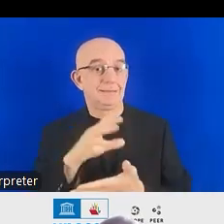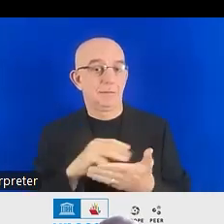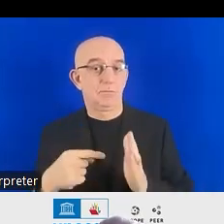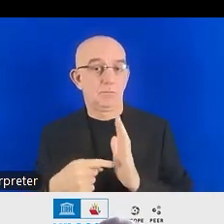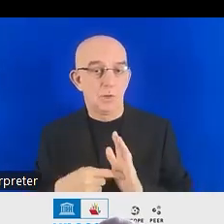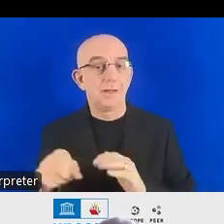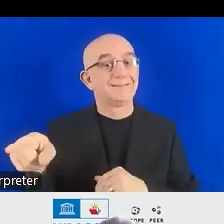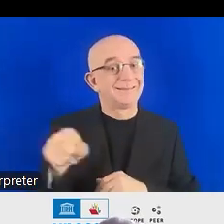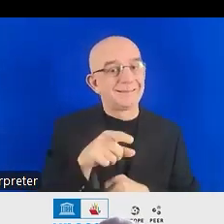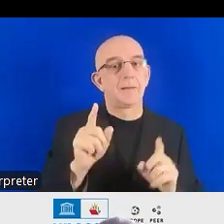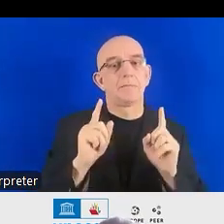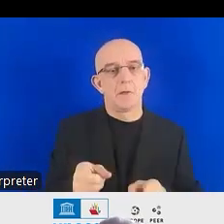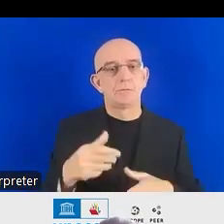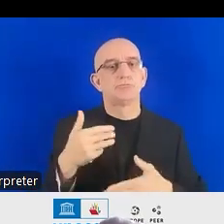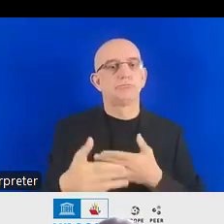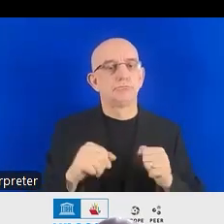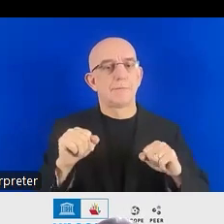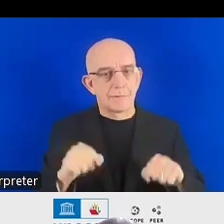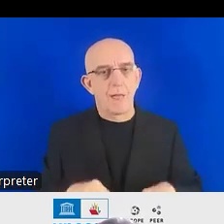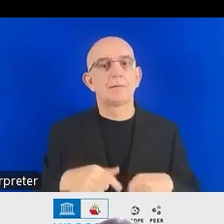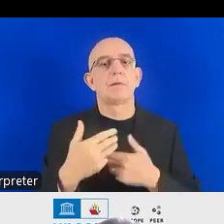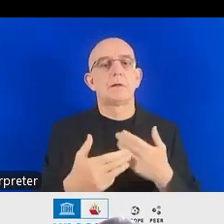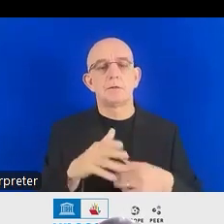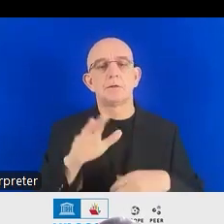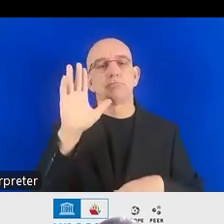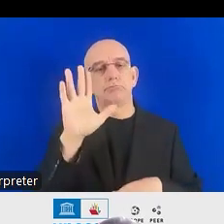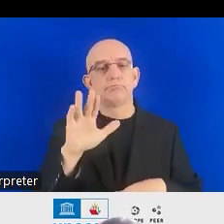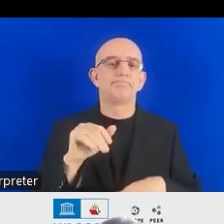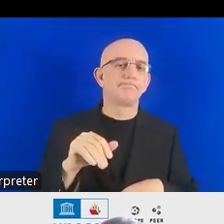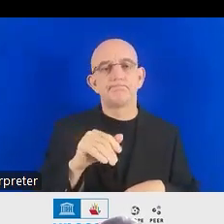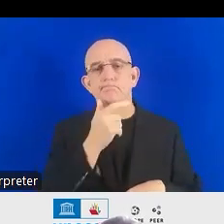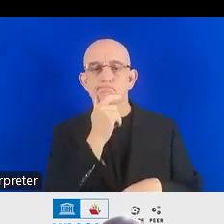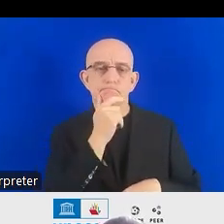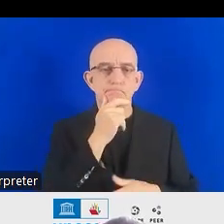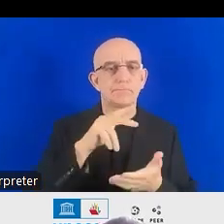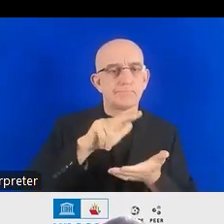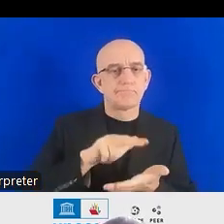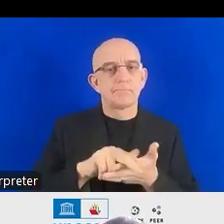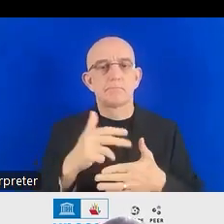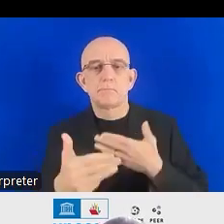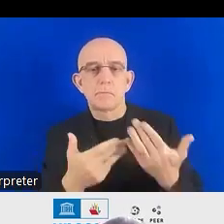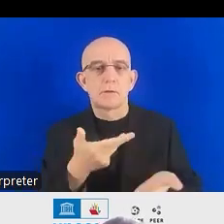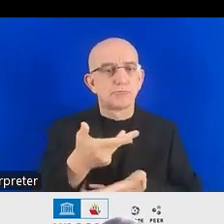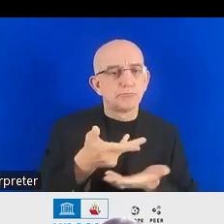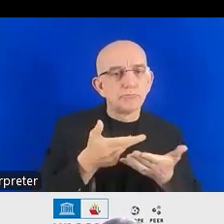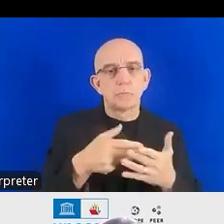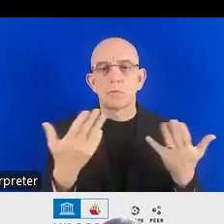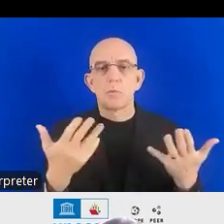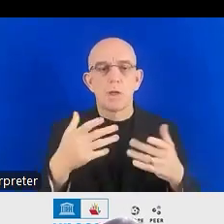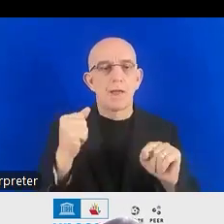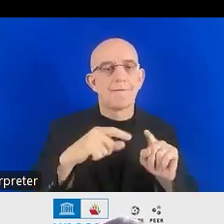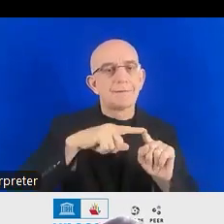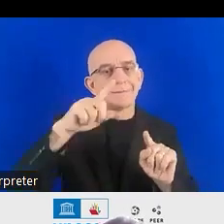really studies that show that when they have this opportunity to take decision, their influence is greater. However,